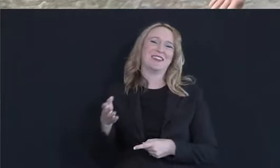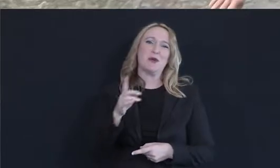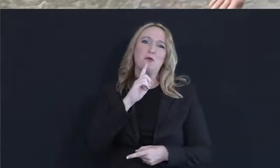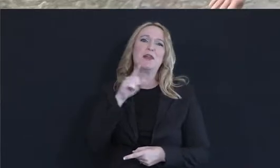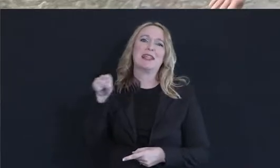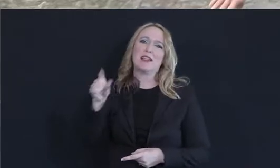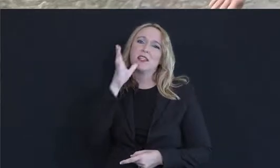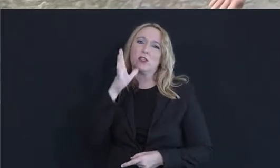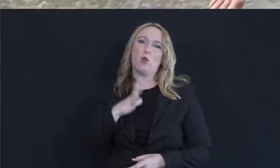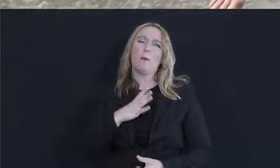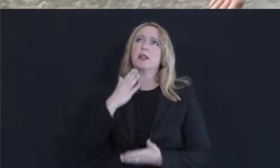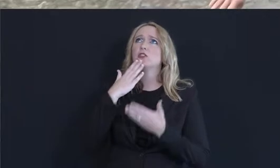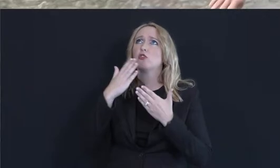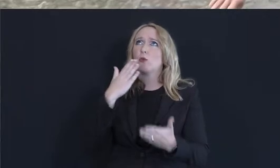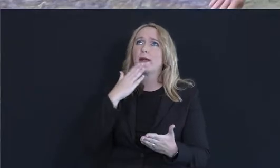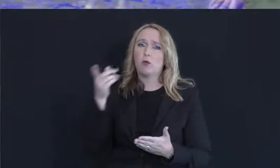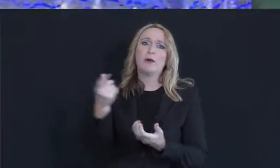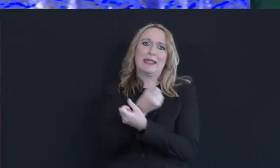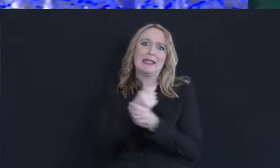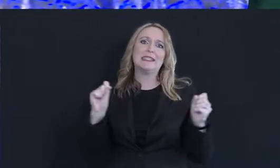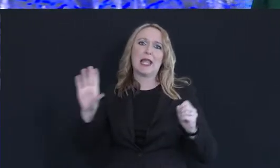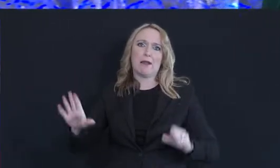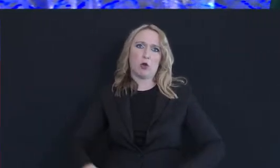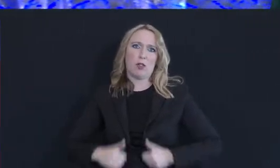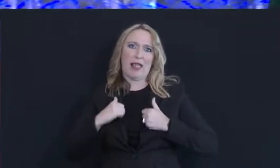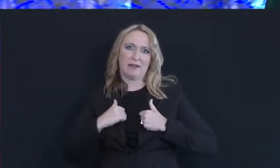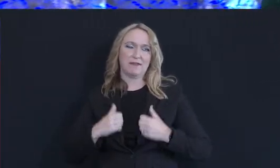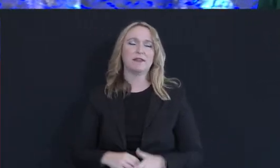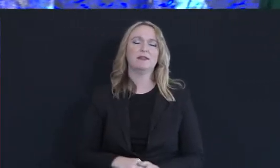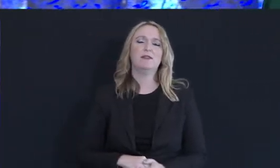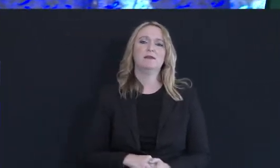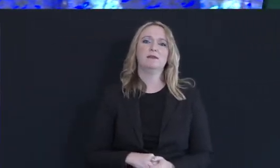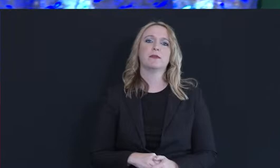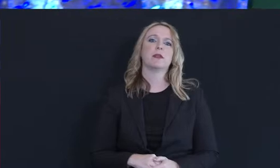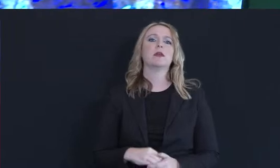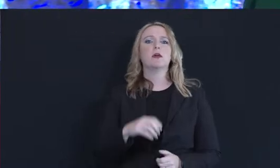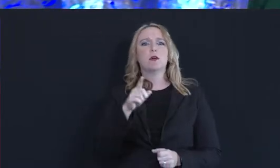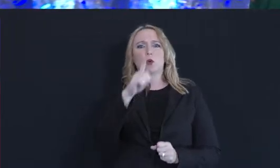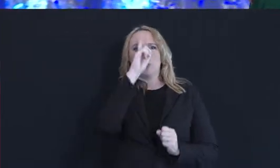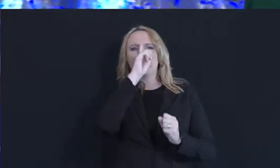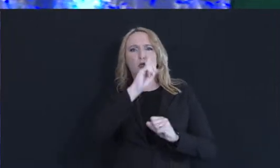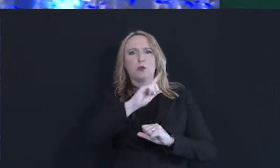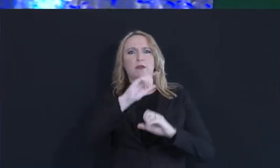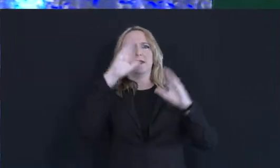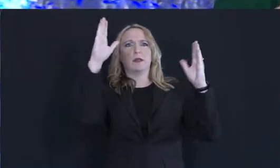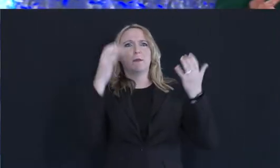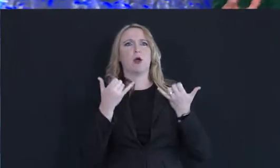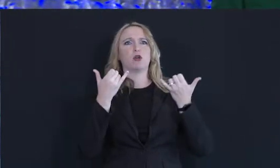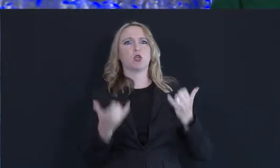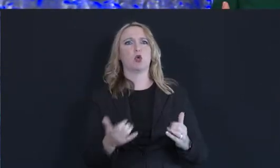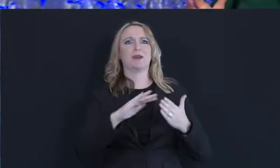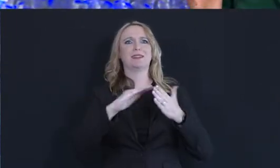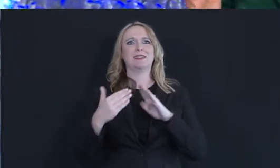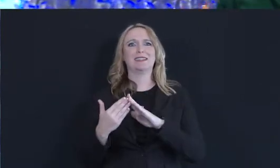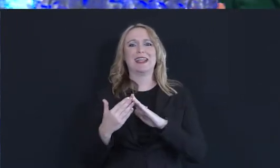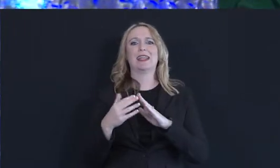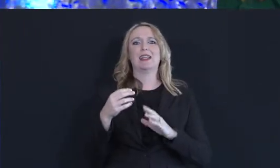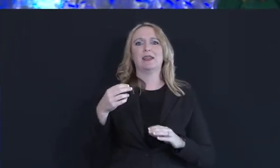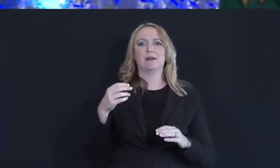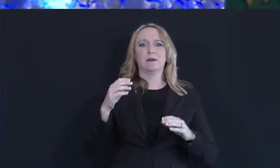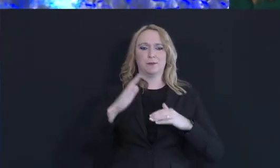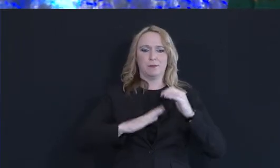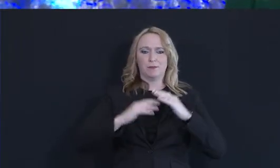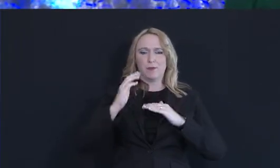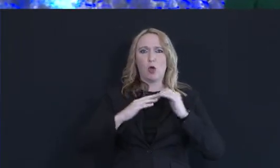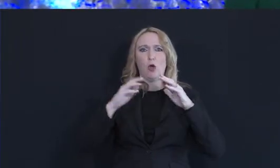many of you have probably heard me say this before that when you think about our current city hall we right now the basement is really